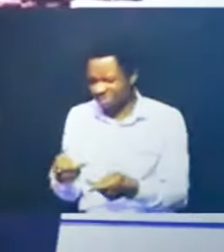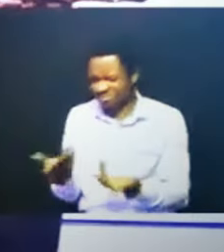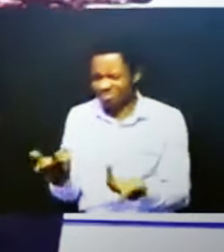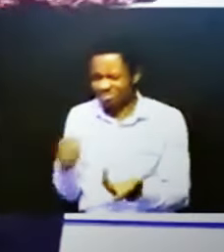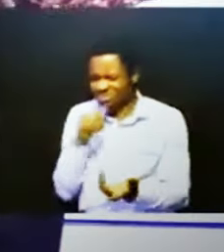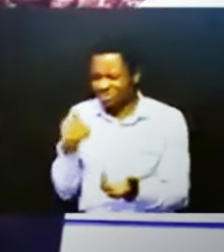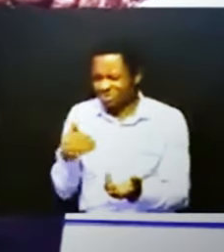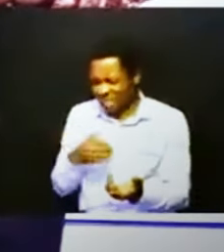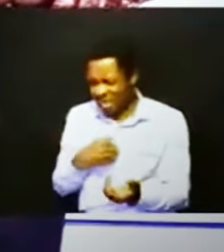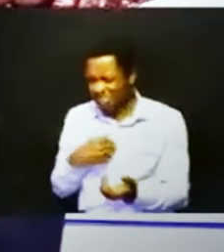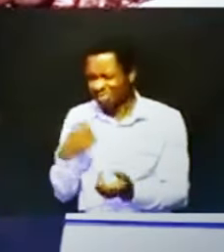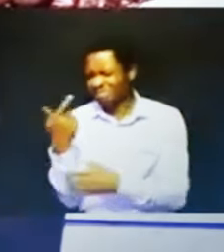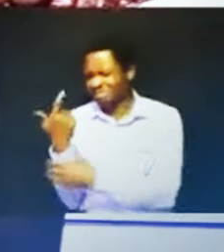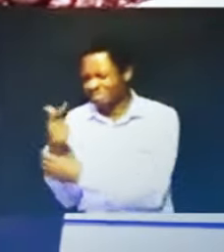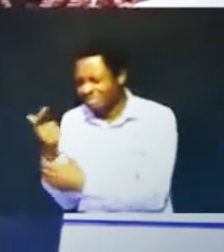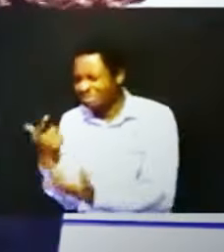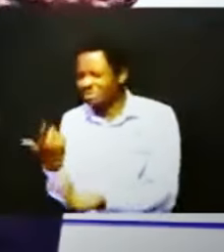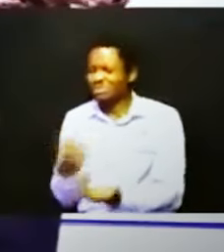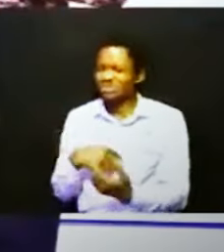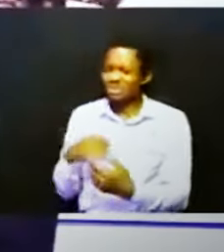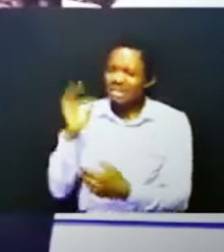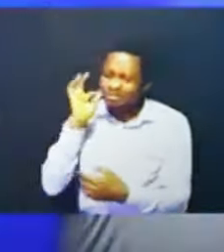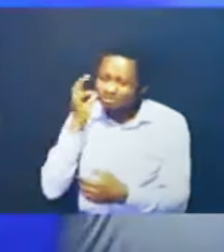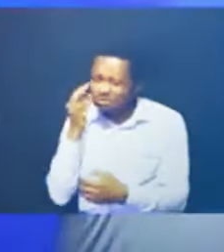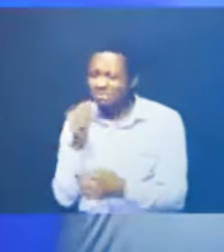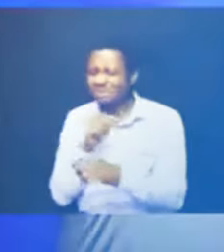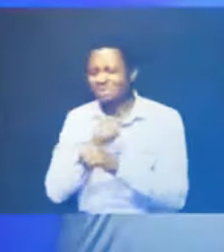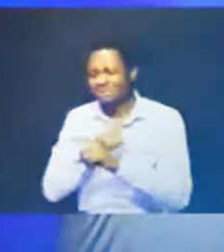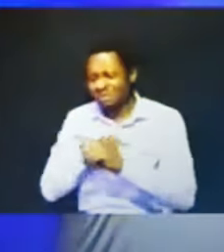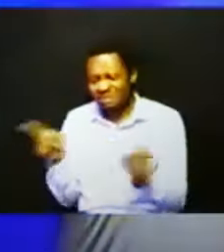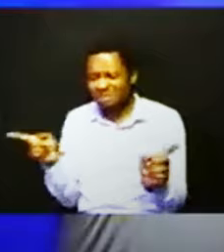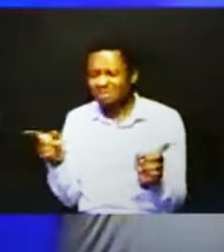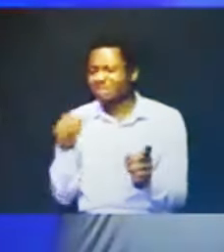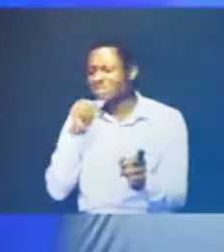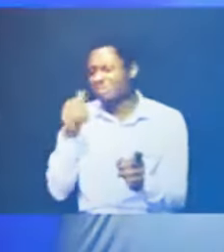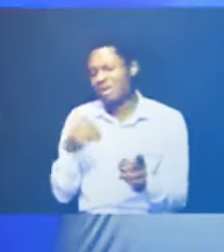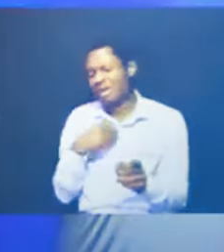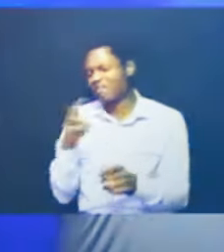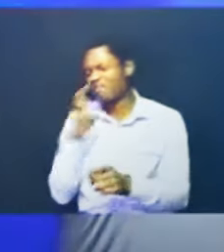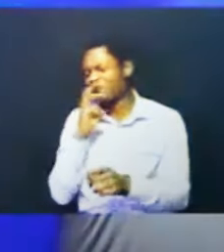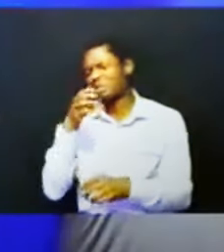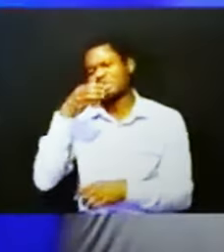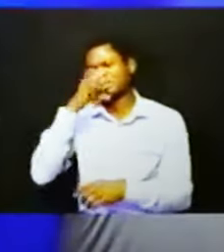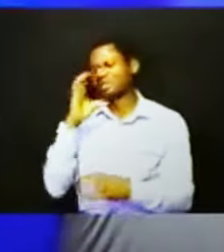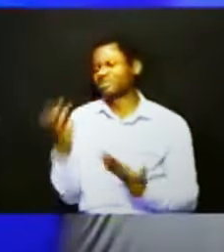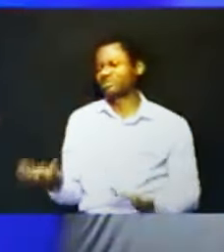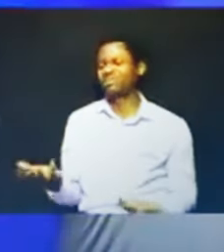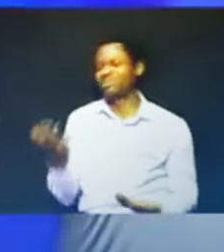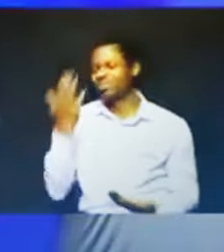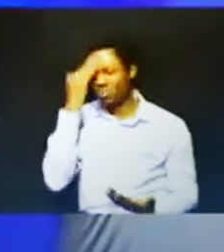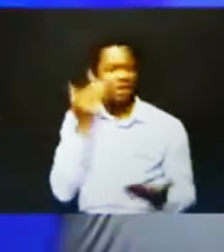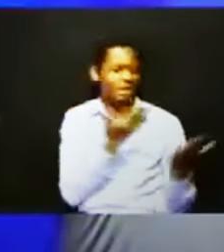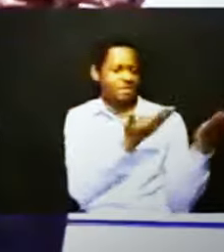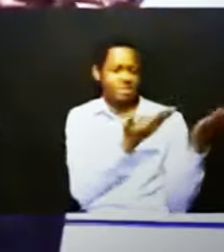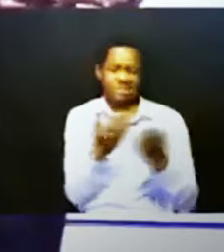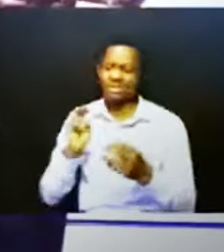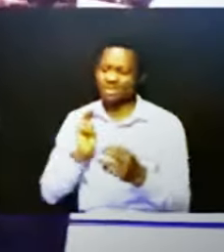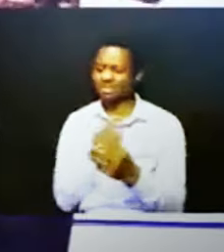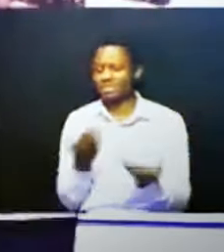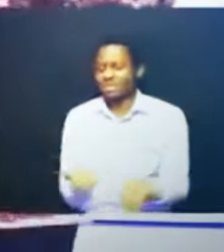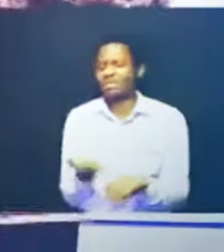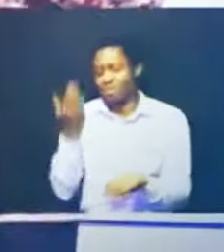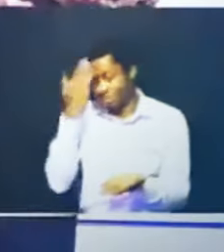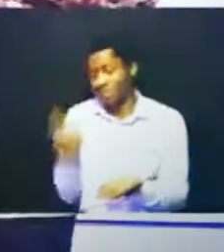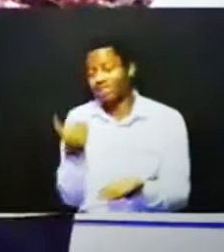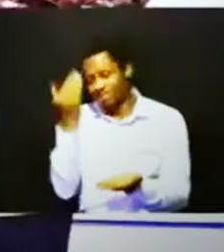figs, grape vines or pomegranates, and there is no water to drink. Na waka kire no se